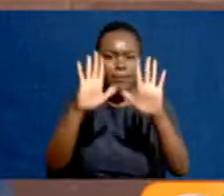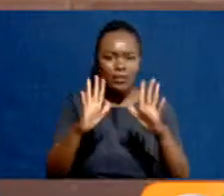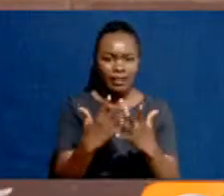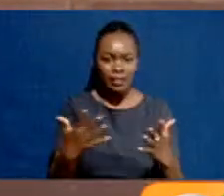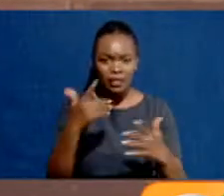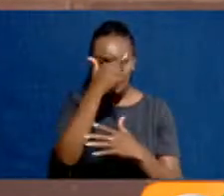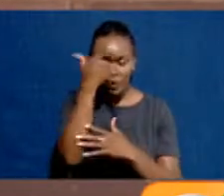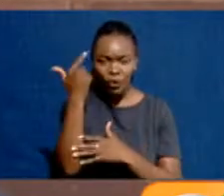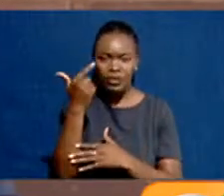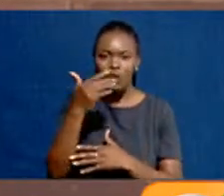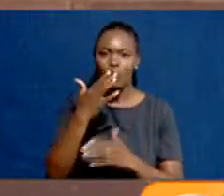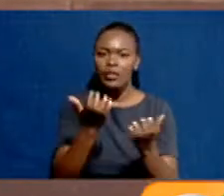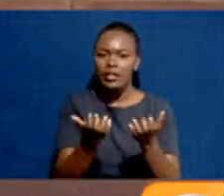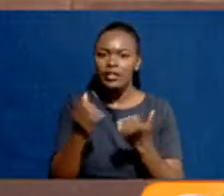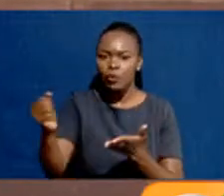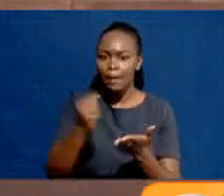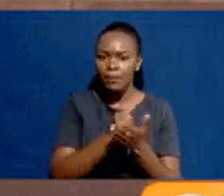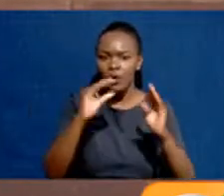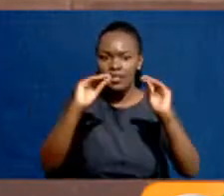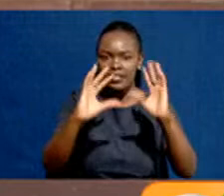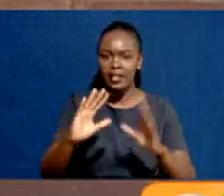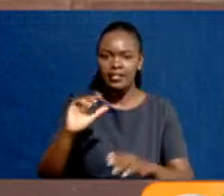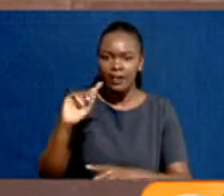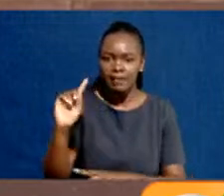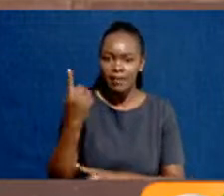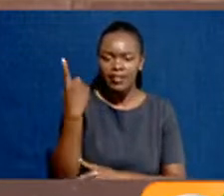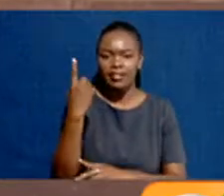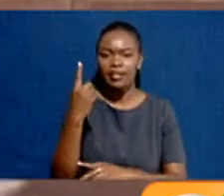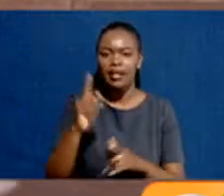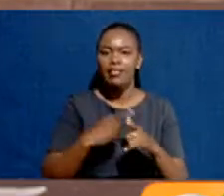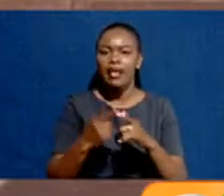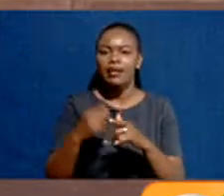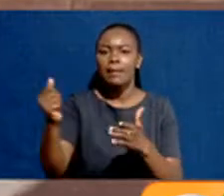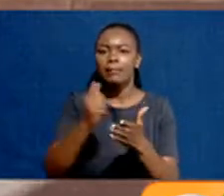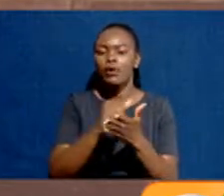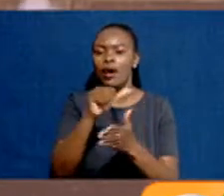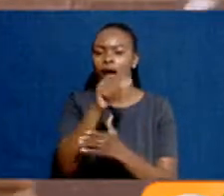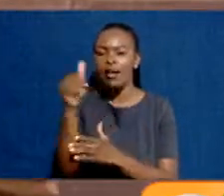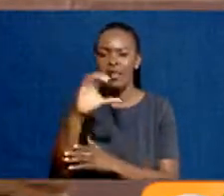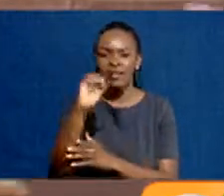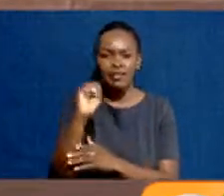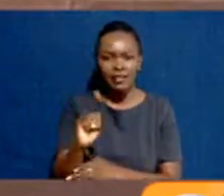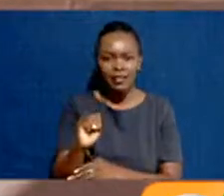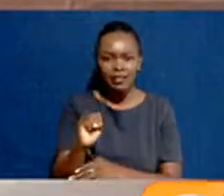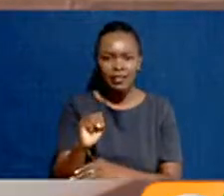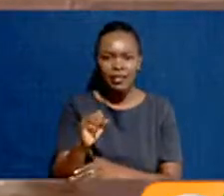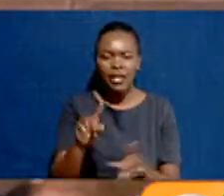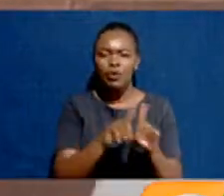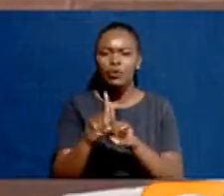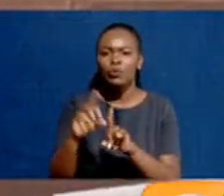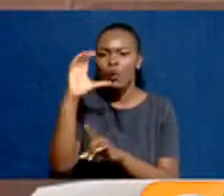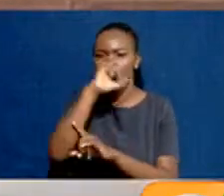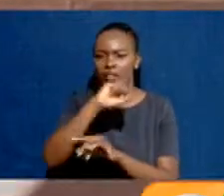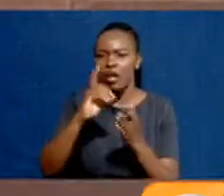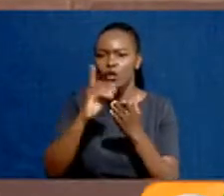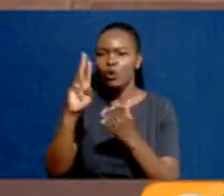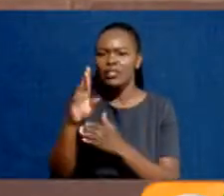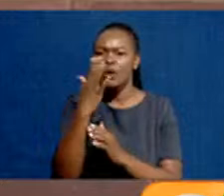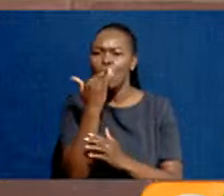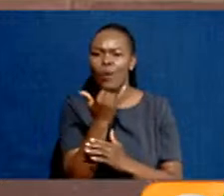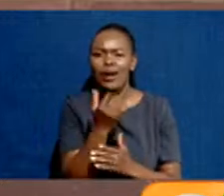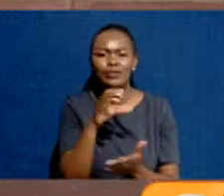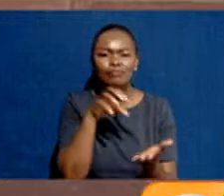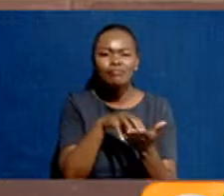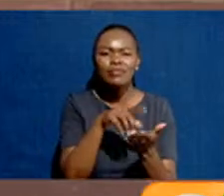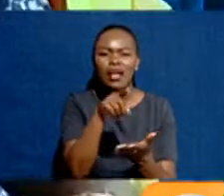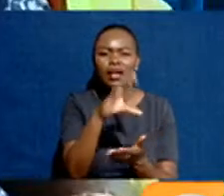5,714 teachers and also employ the 4,000 unemployed doctors in the country. I mean, talking about in the midst of austerity, why do you need the CAS position, for